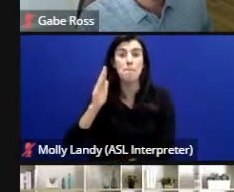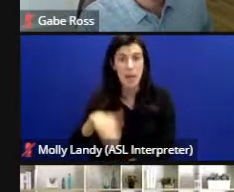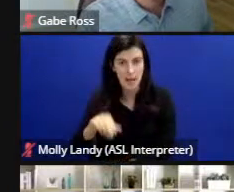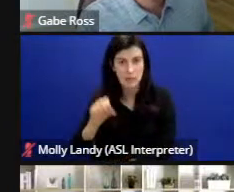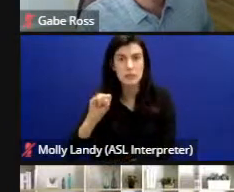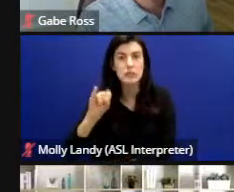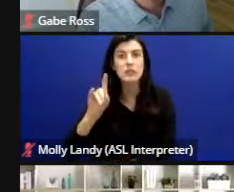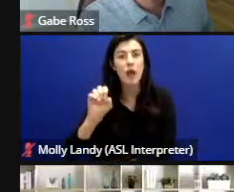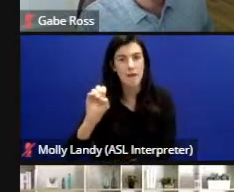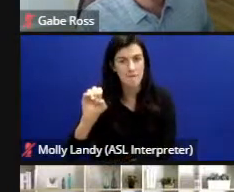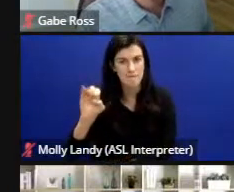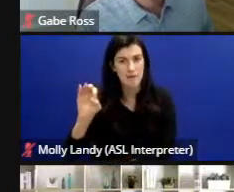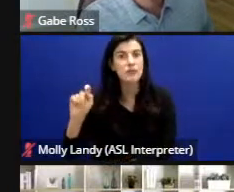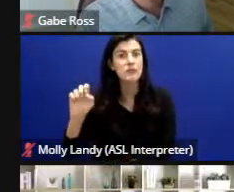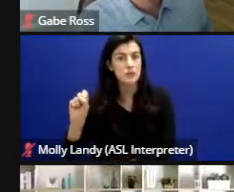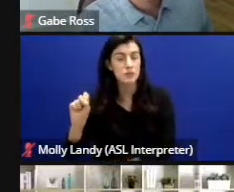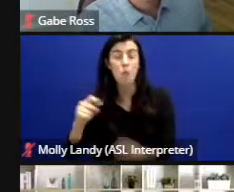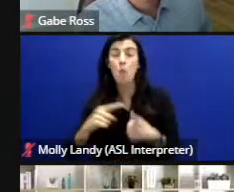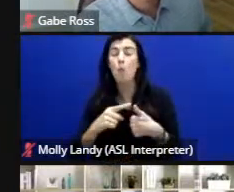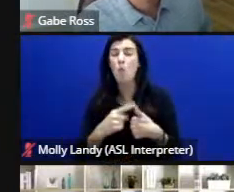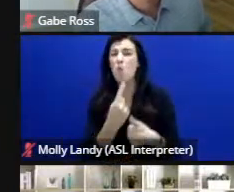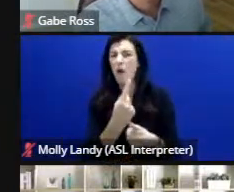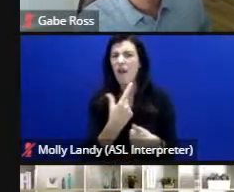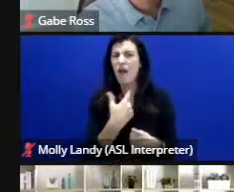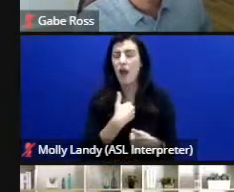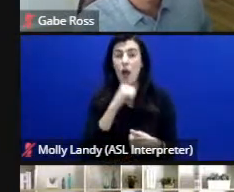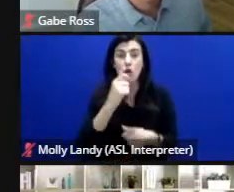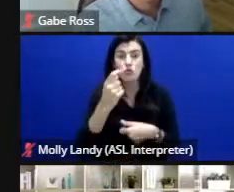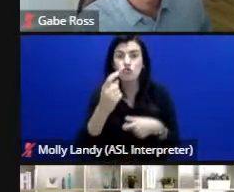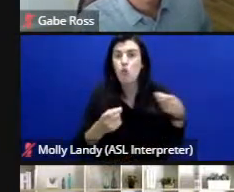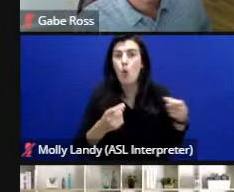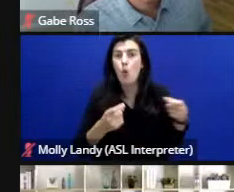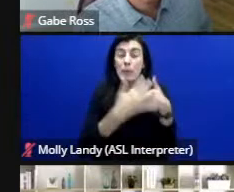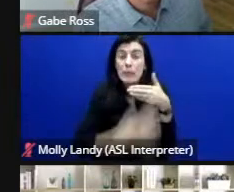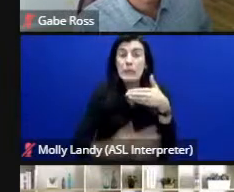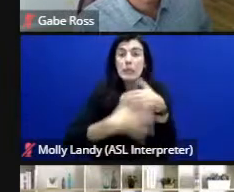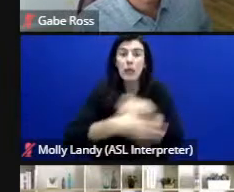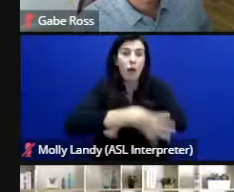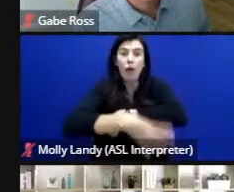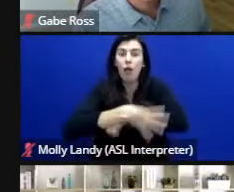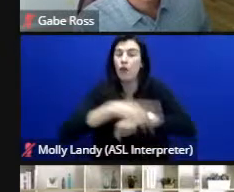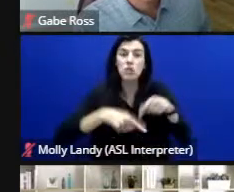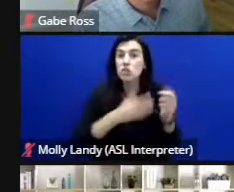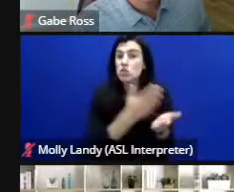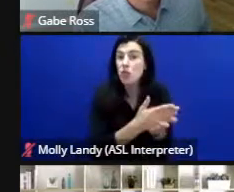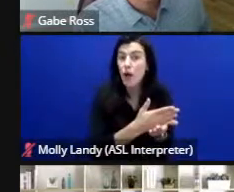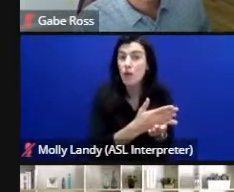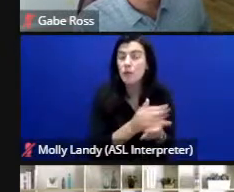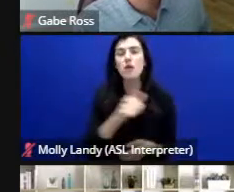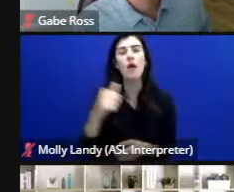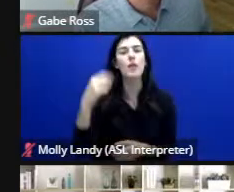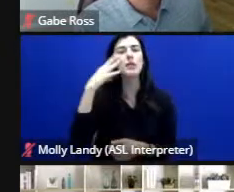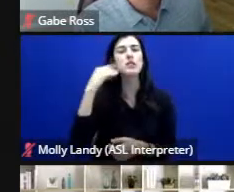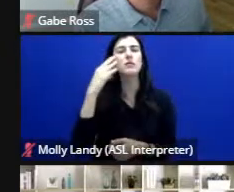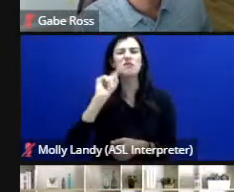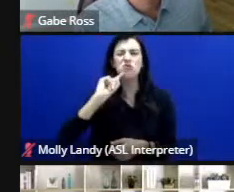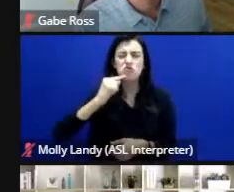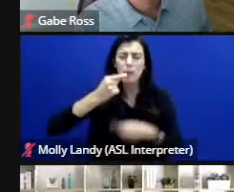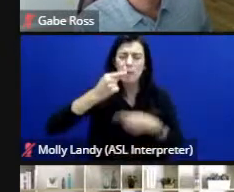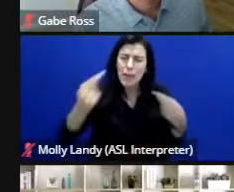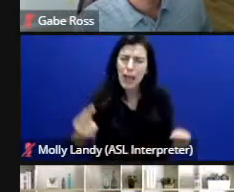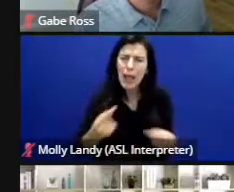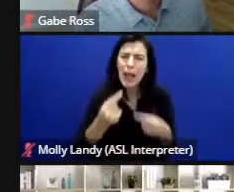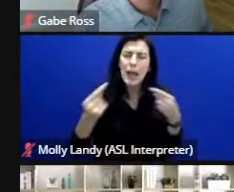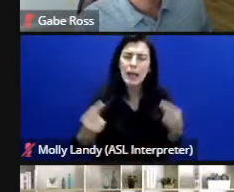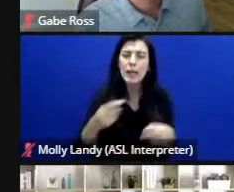person's had uncontrolled breathing or bleeding. They've not been able to stop it. Another person's had excruciating pain in their joints. And